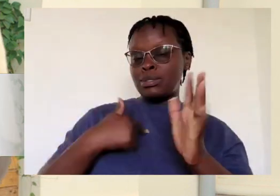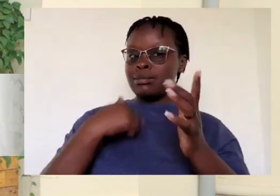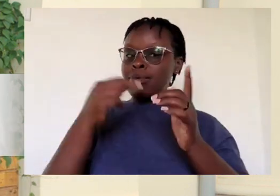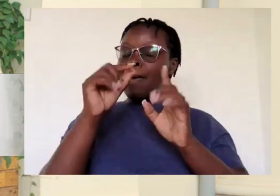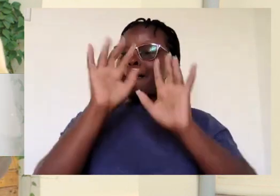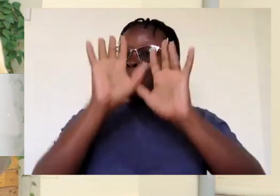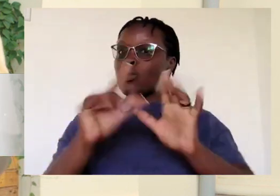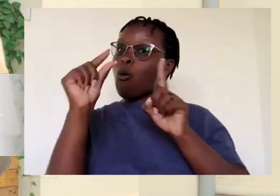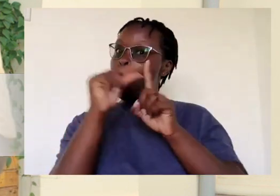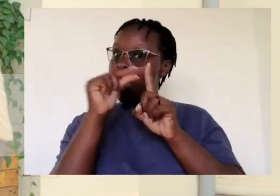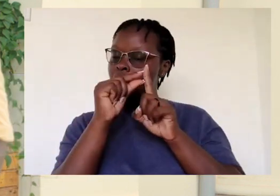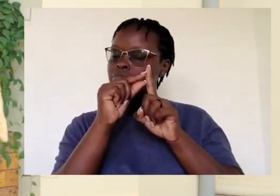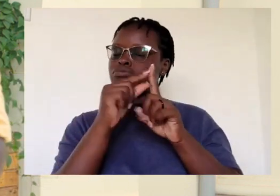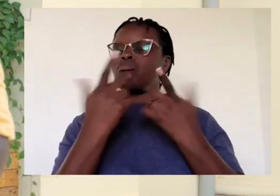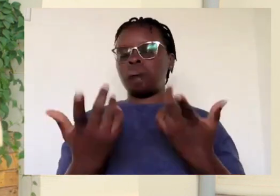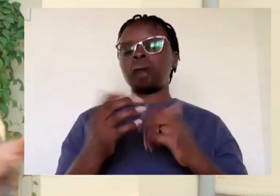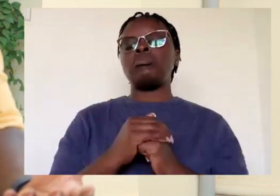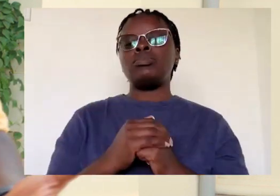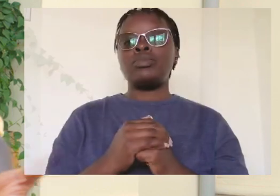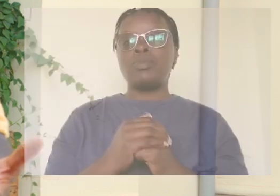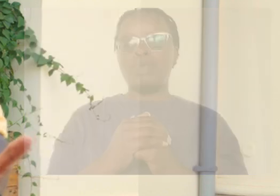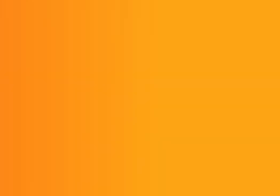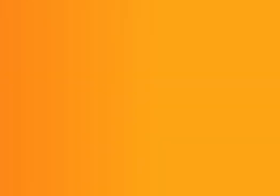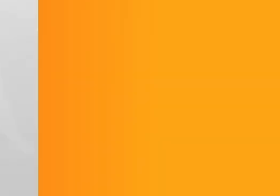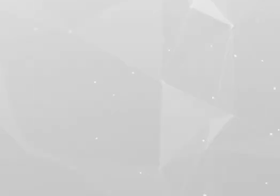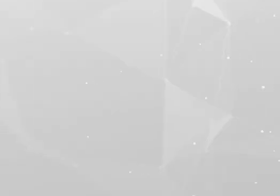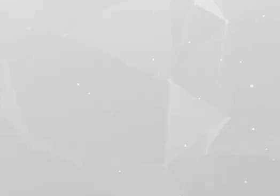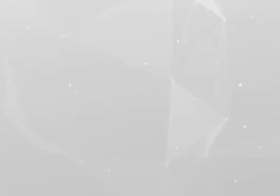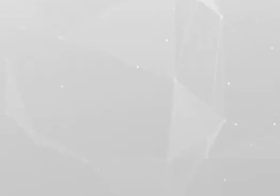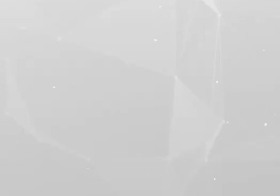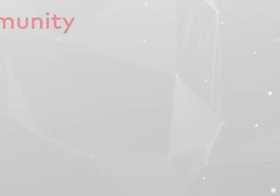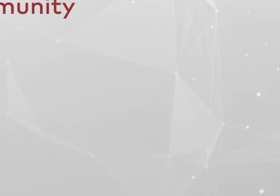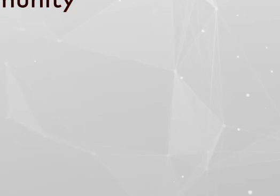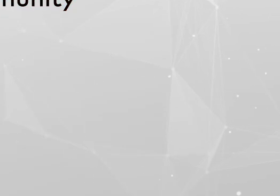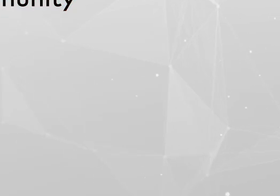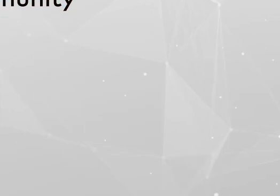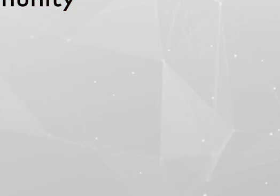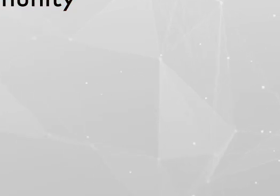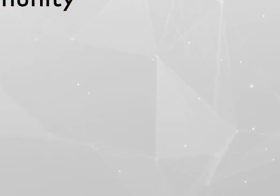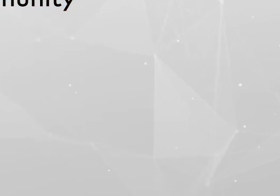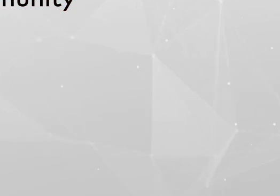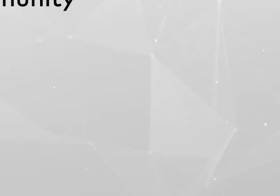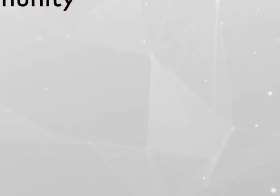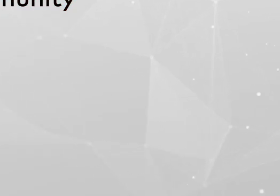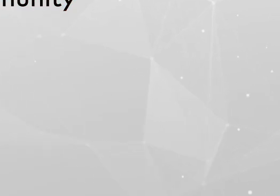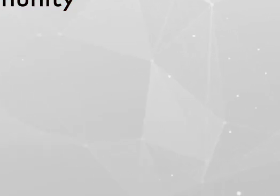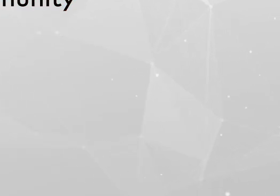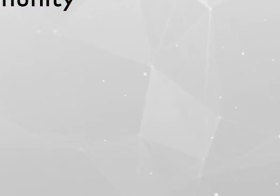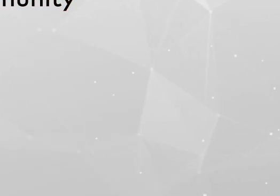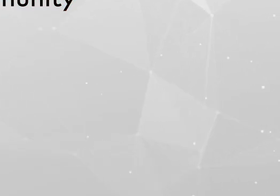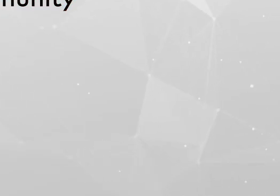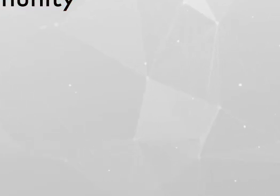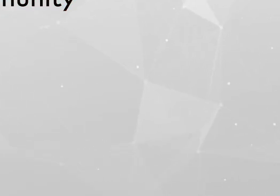look at some of the key terms that you'll hear us refer to throughout this show. We start off with resource mobilization. This is